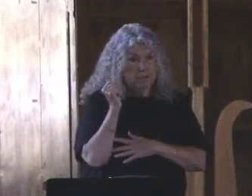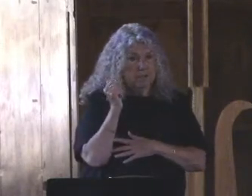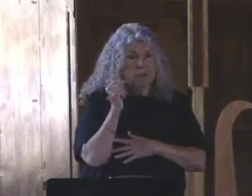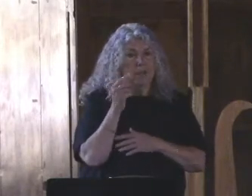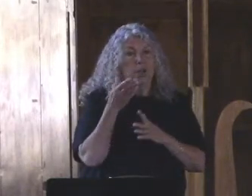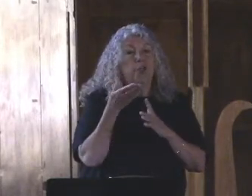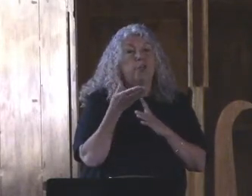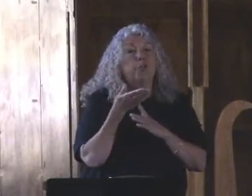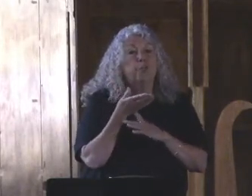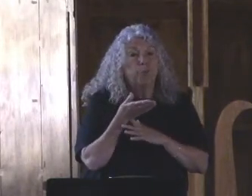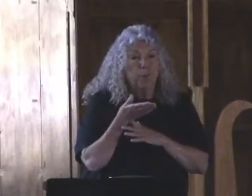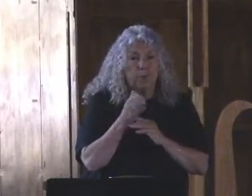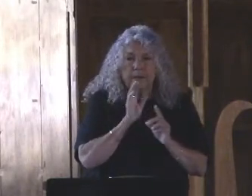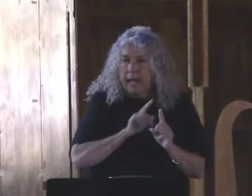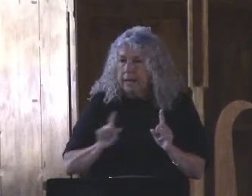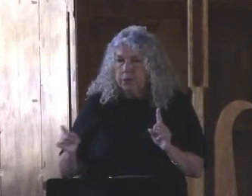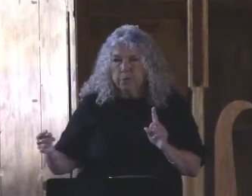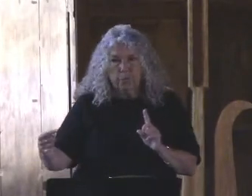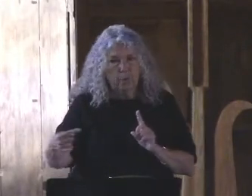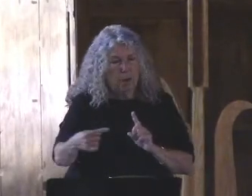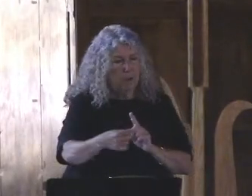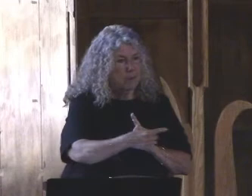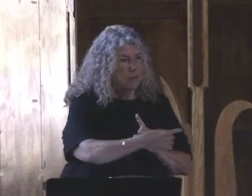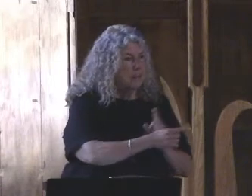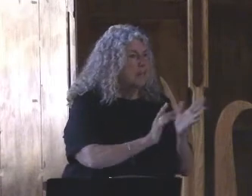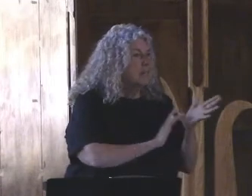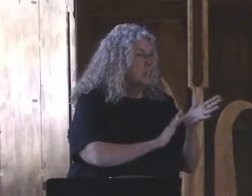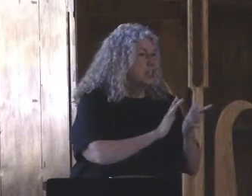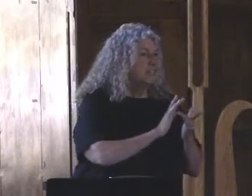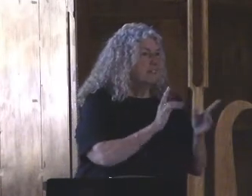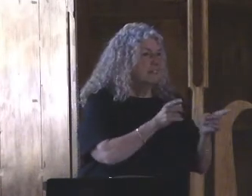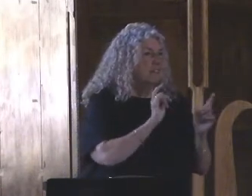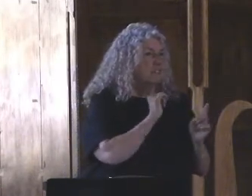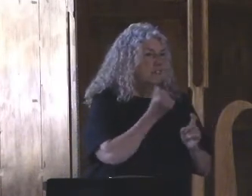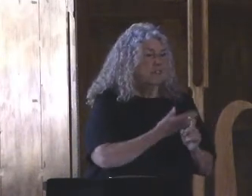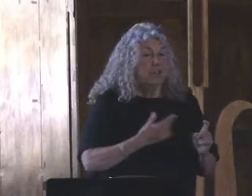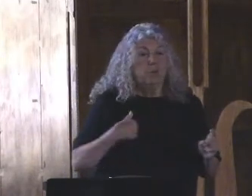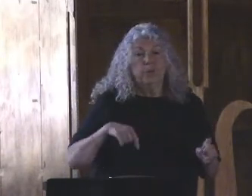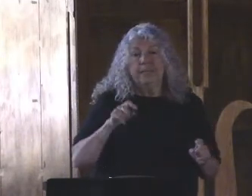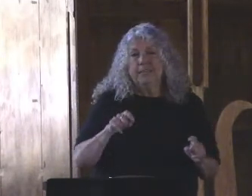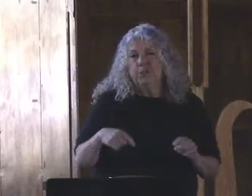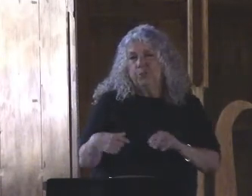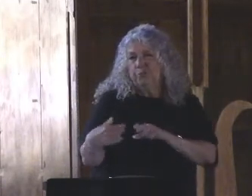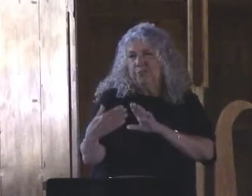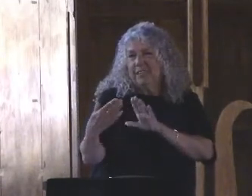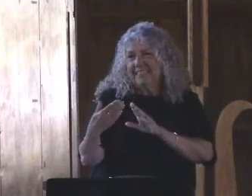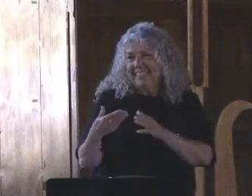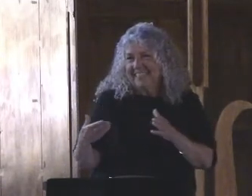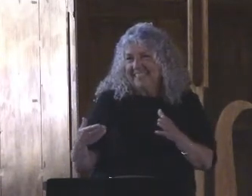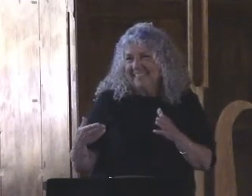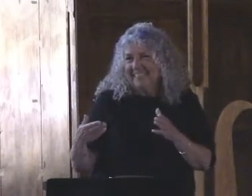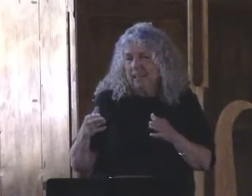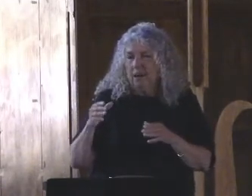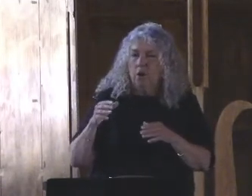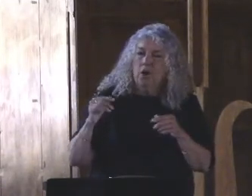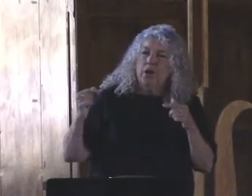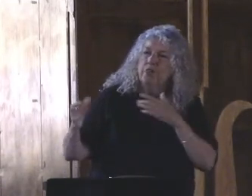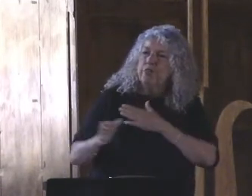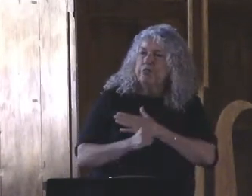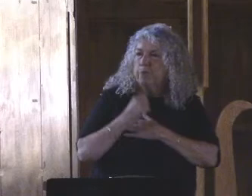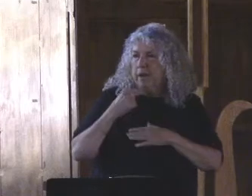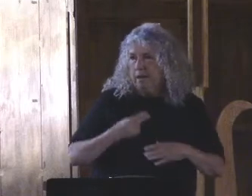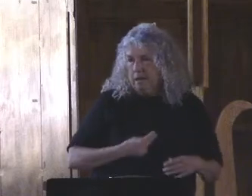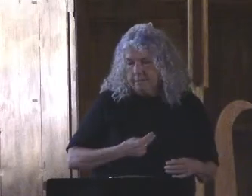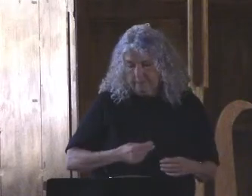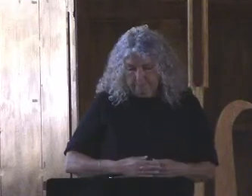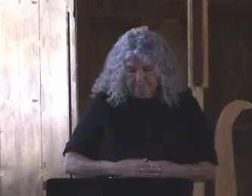is through. Jesus promises to give us everything we need to face the things that might sting us or threaten us in